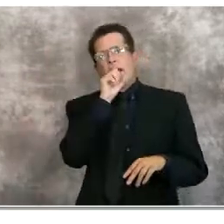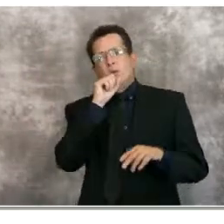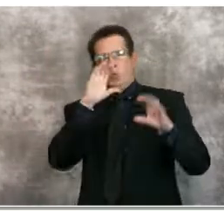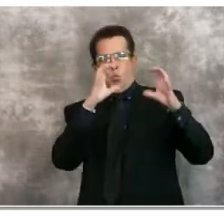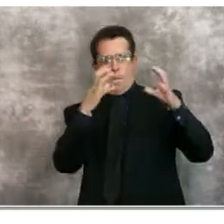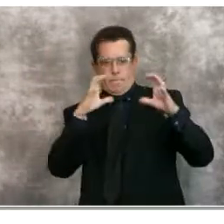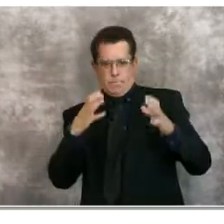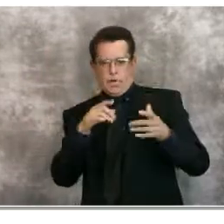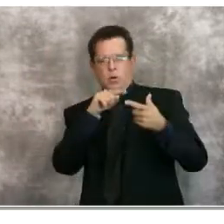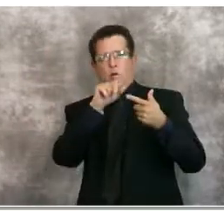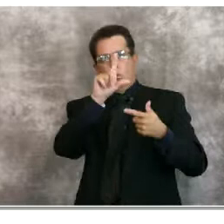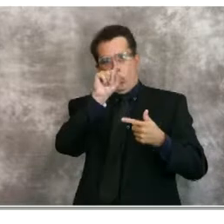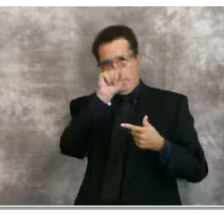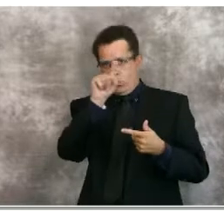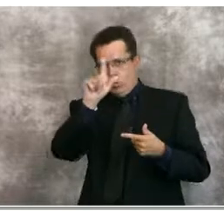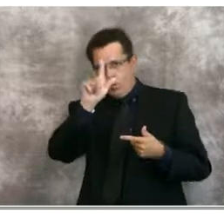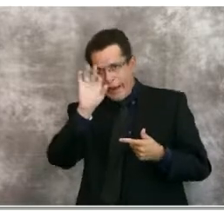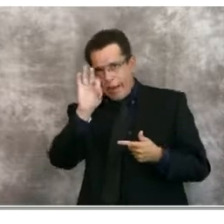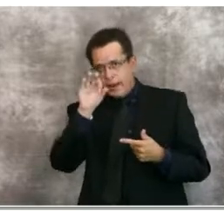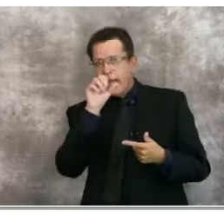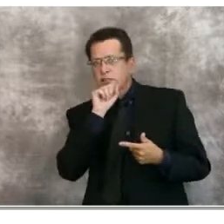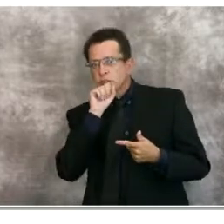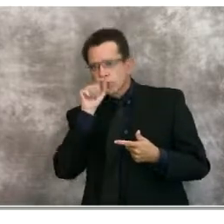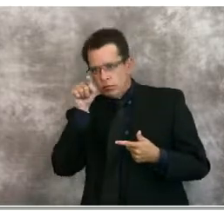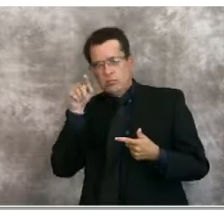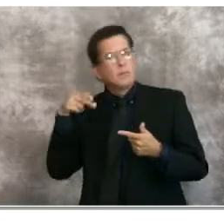shared with you, 20 to 29,